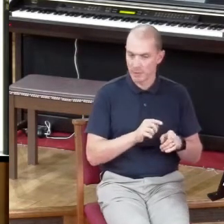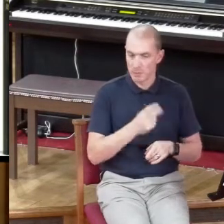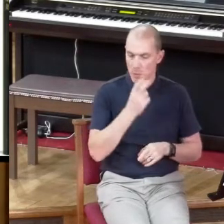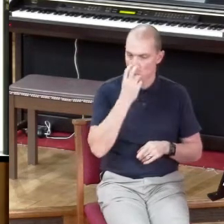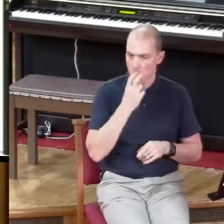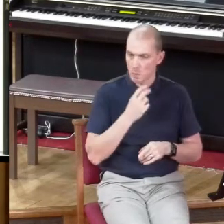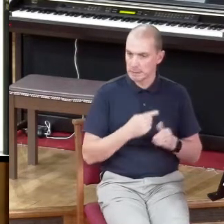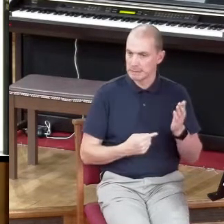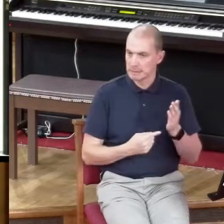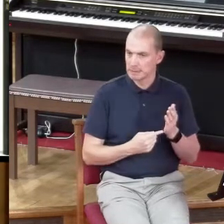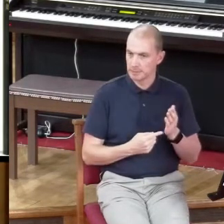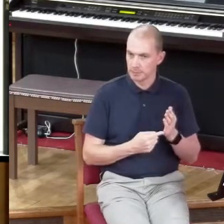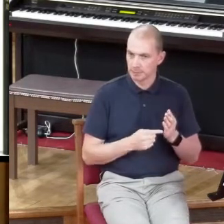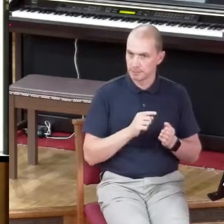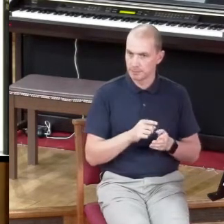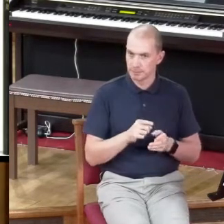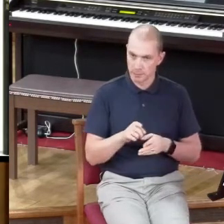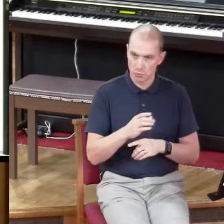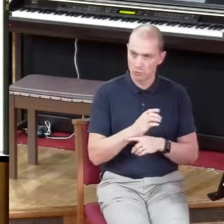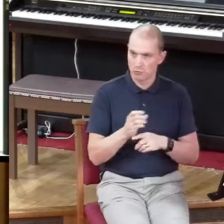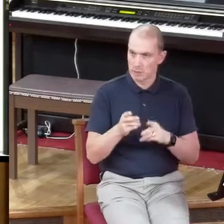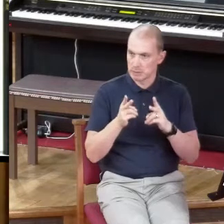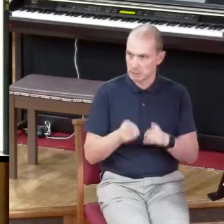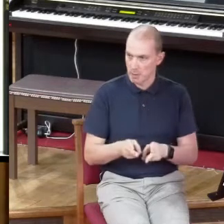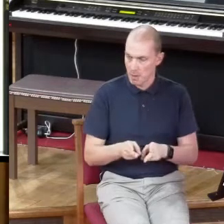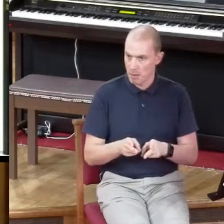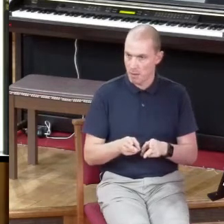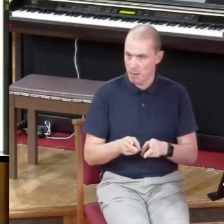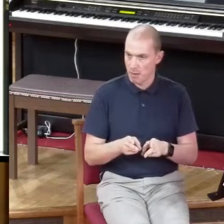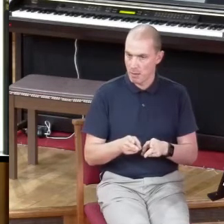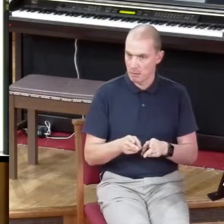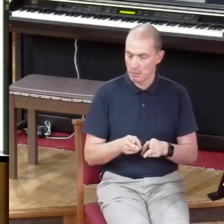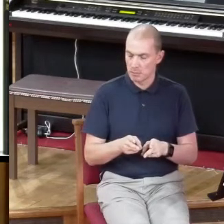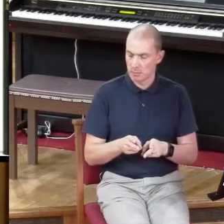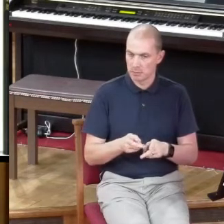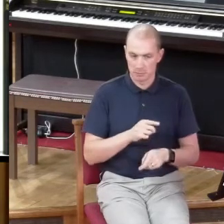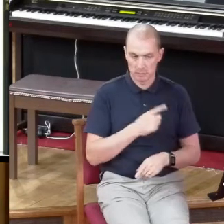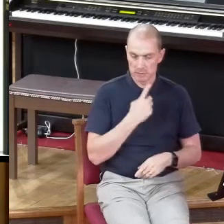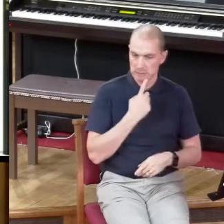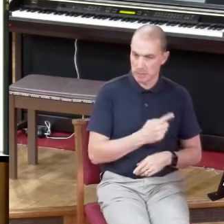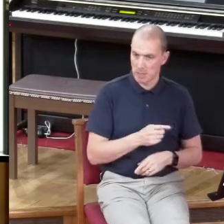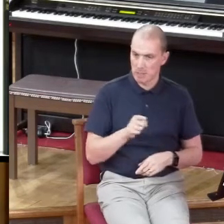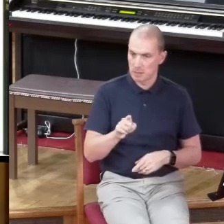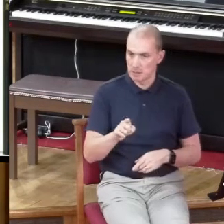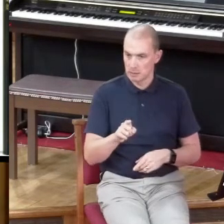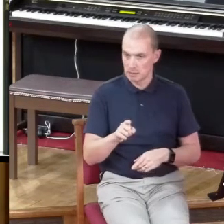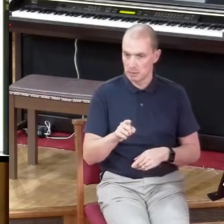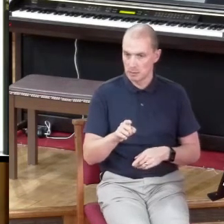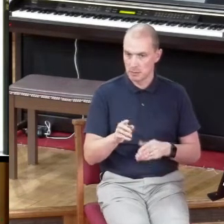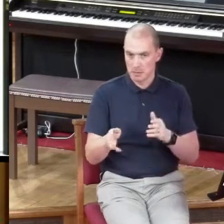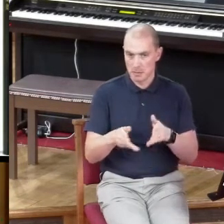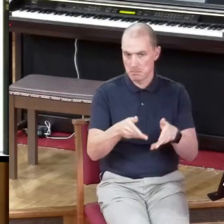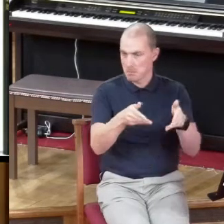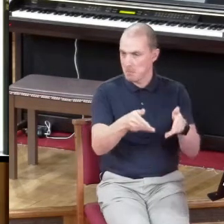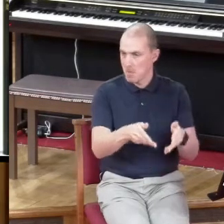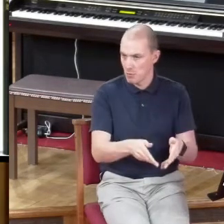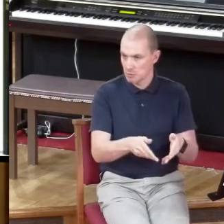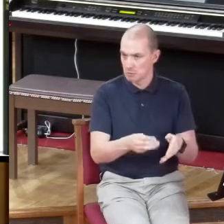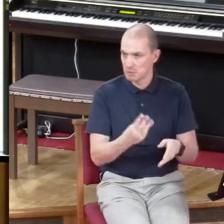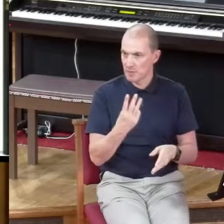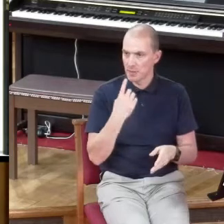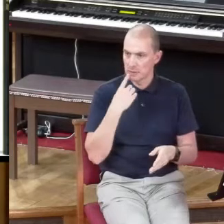Testament. Christ died for our sins according to the scriptures, that he was buried, that he was raised on the third day,